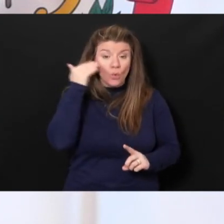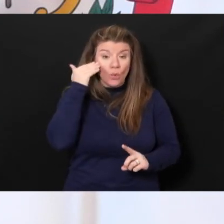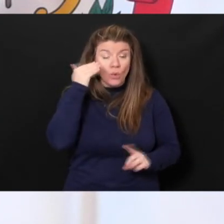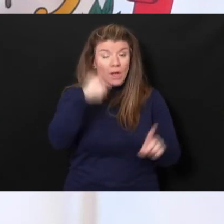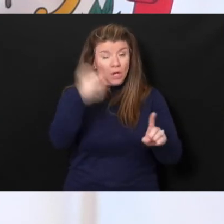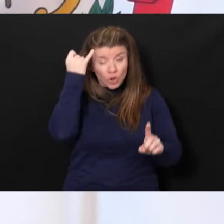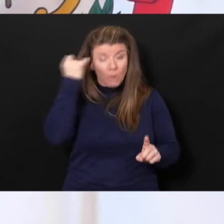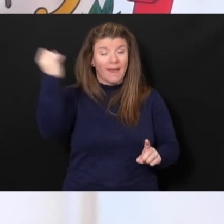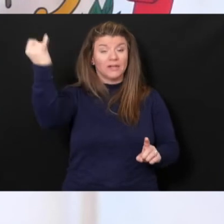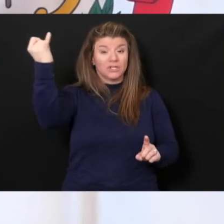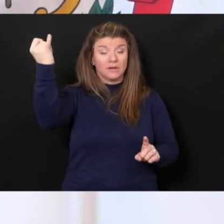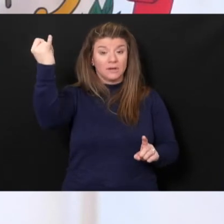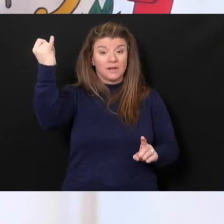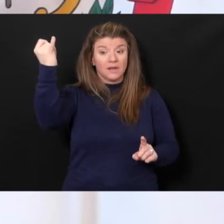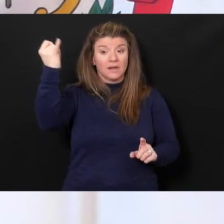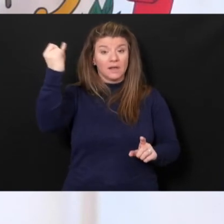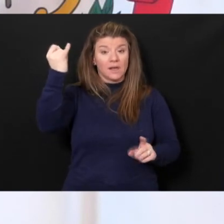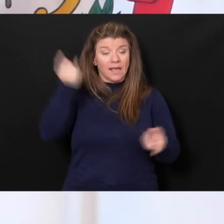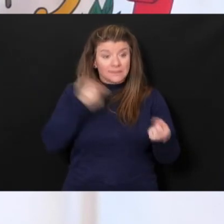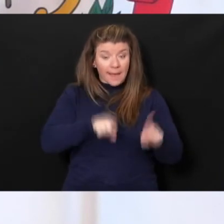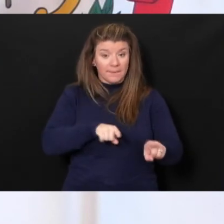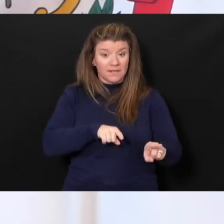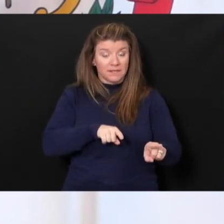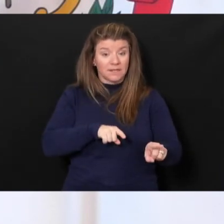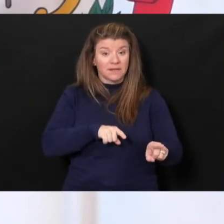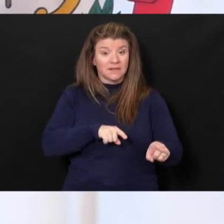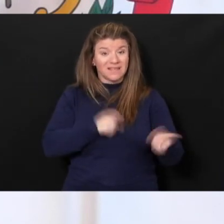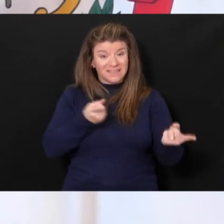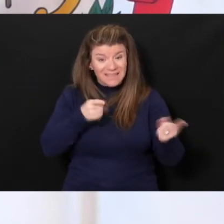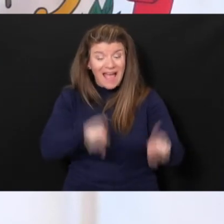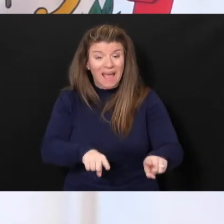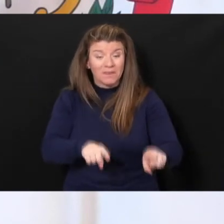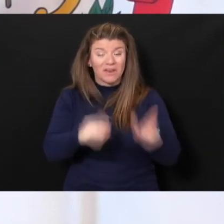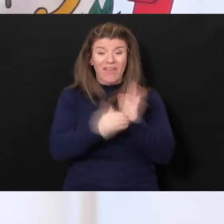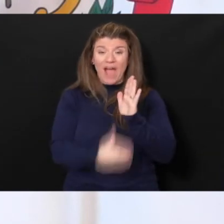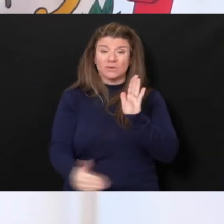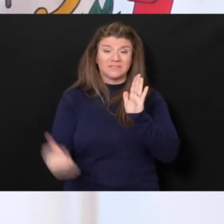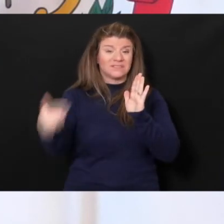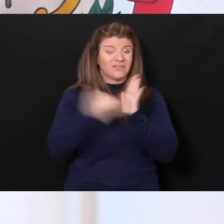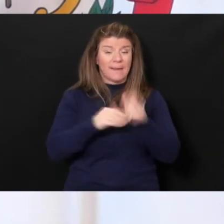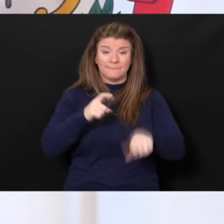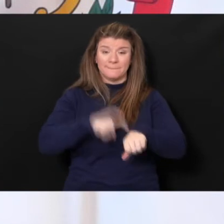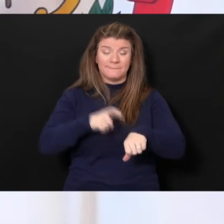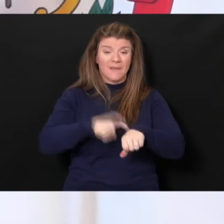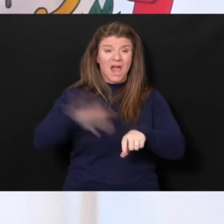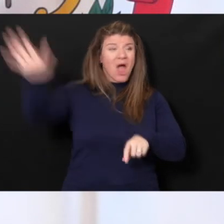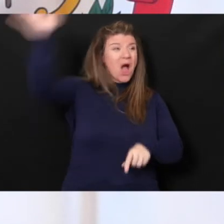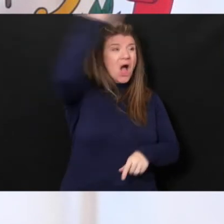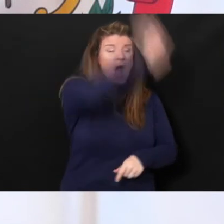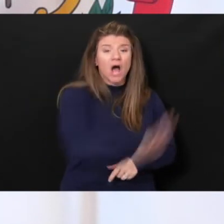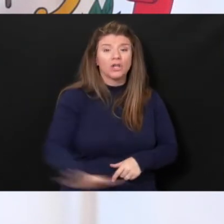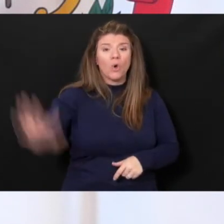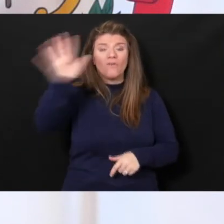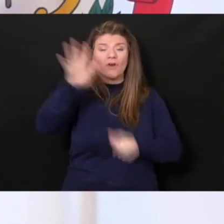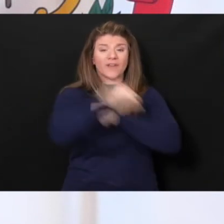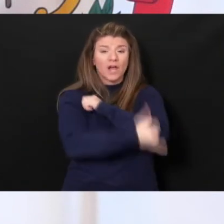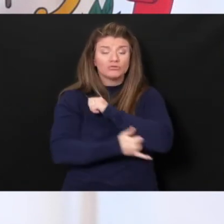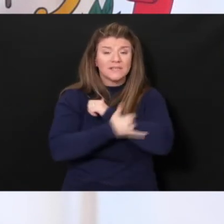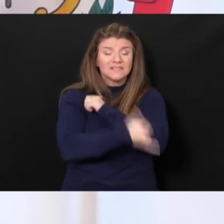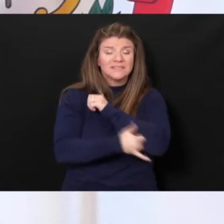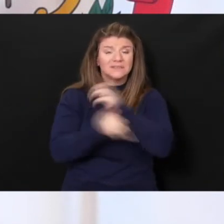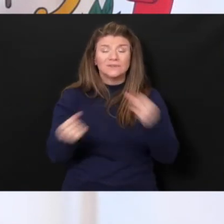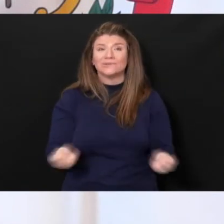you imagine, and it's happened thousands of times. It's happened across this country hundreds